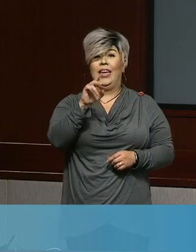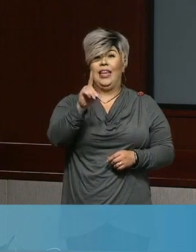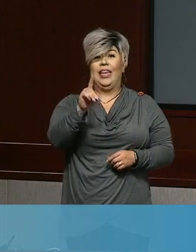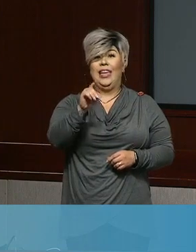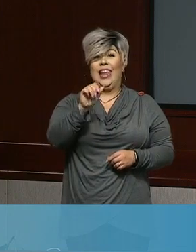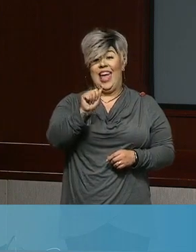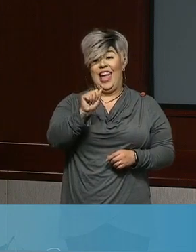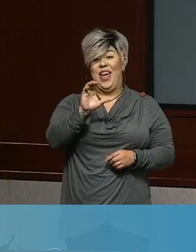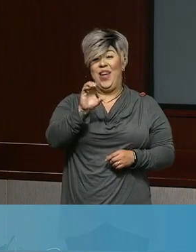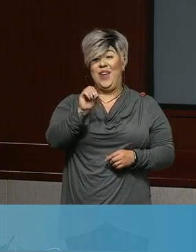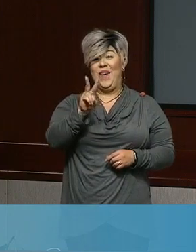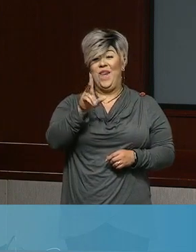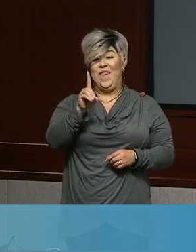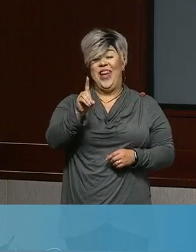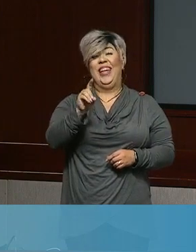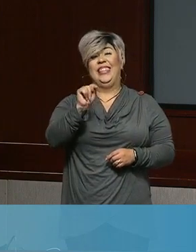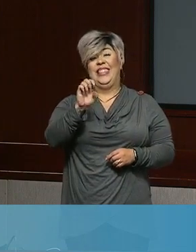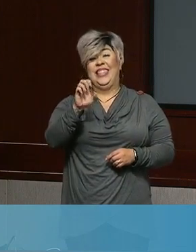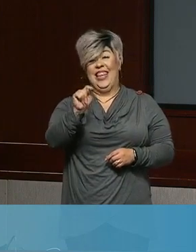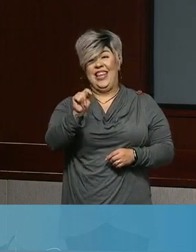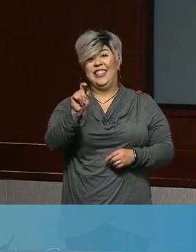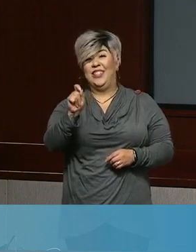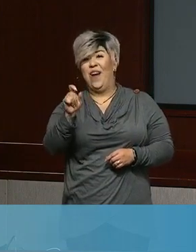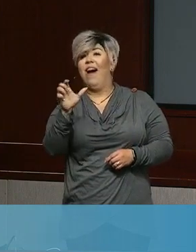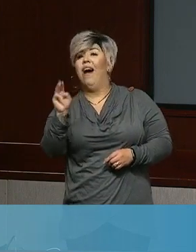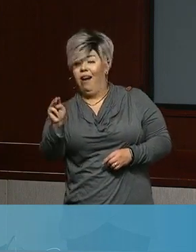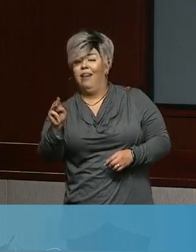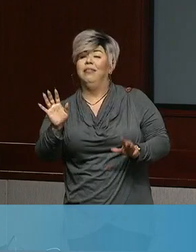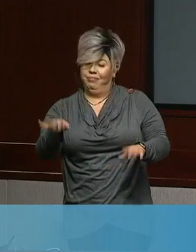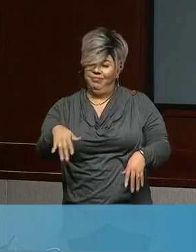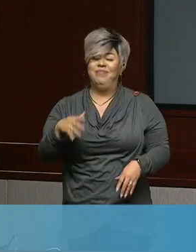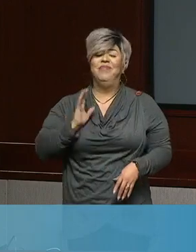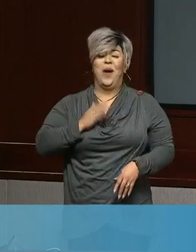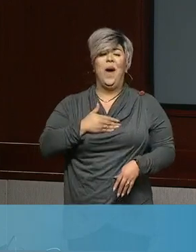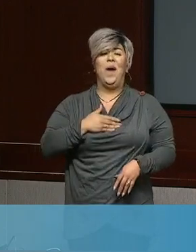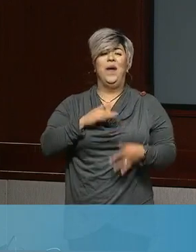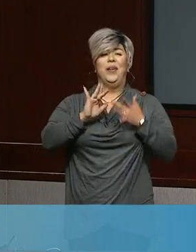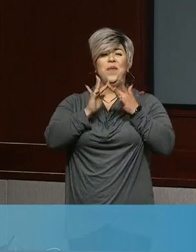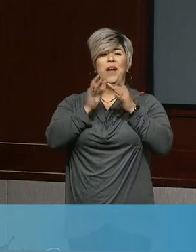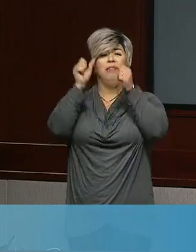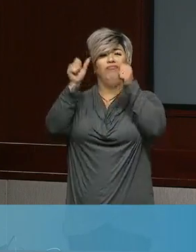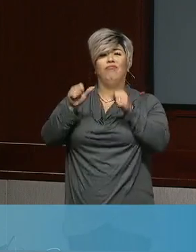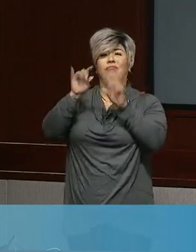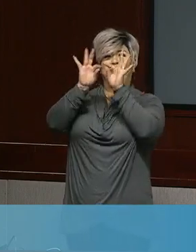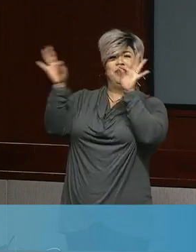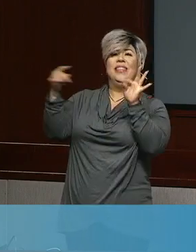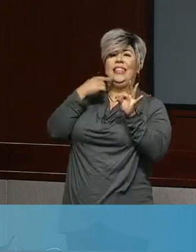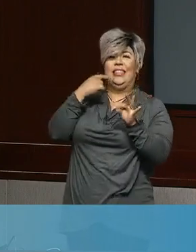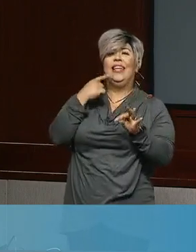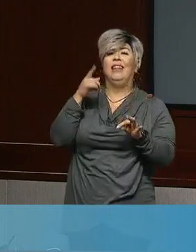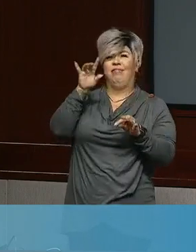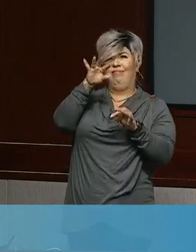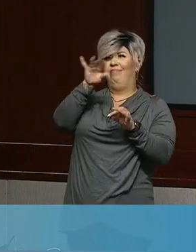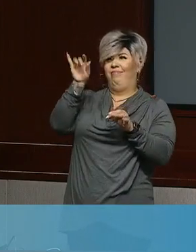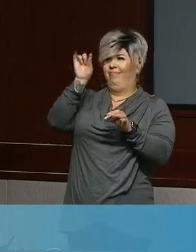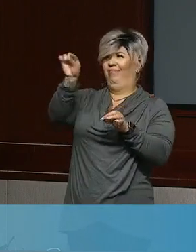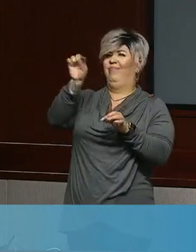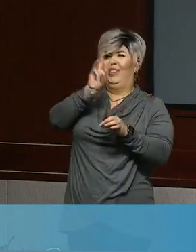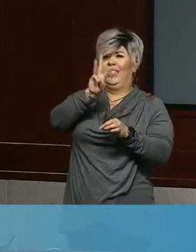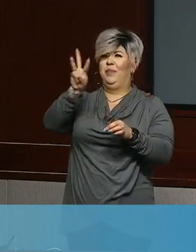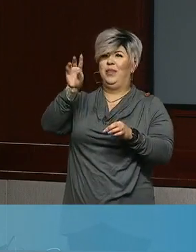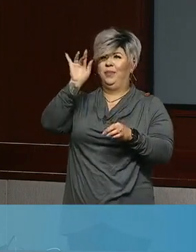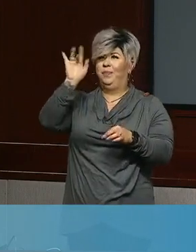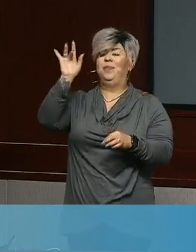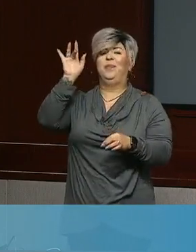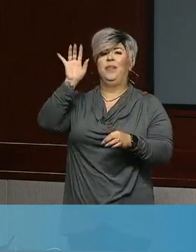doineedacovid19test.com. That information is located on the county's website as well with all of our other testing sites, but you can go directly there if